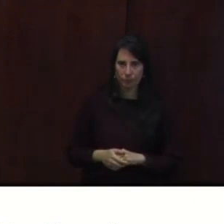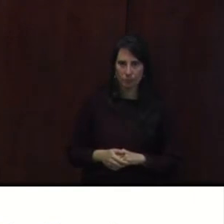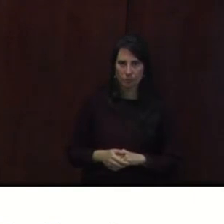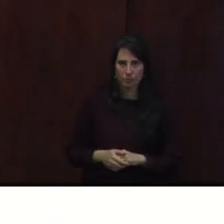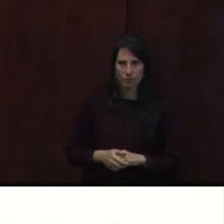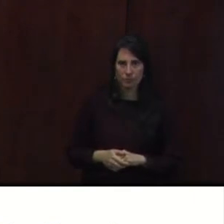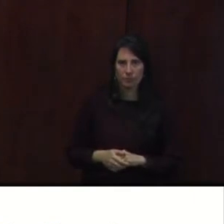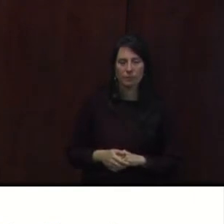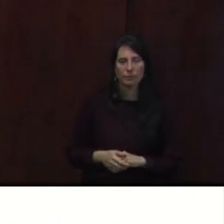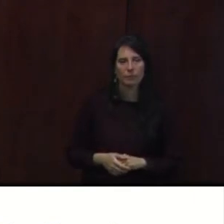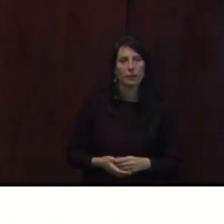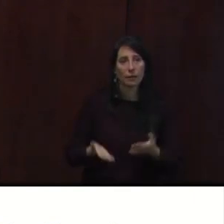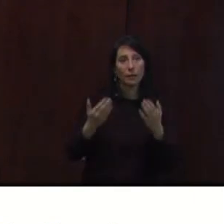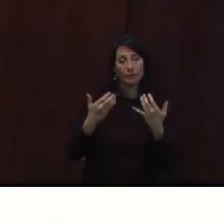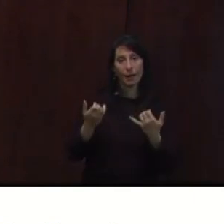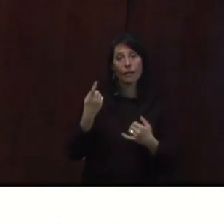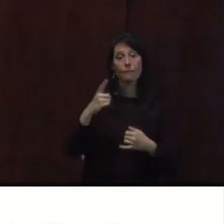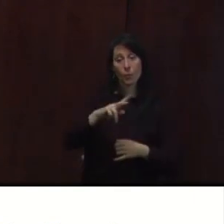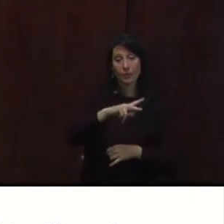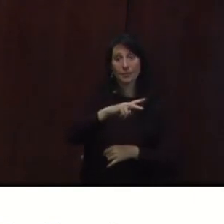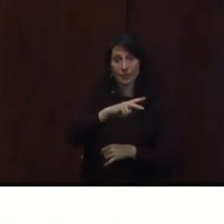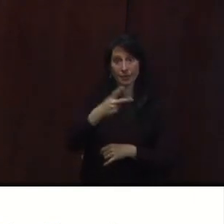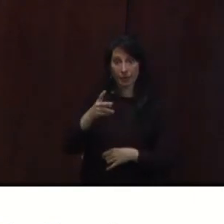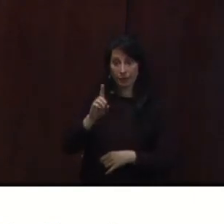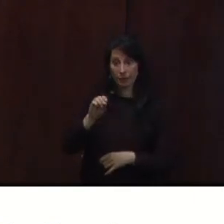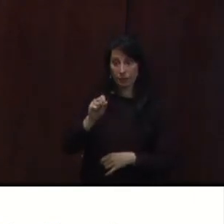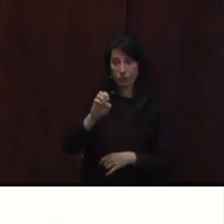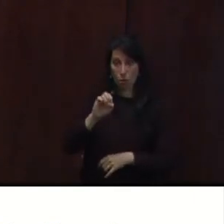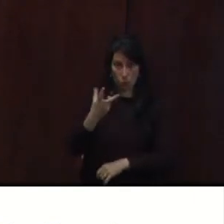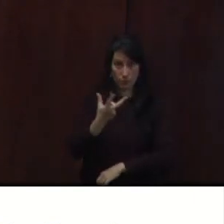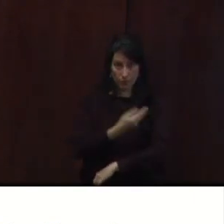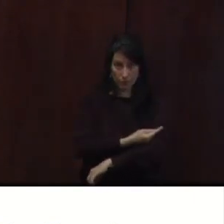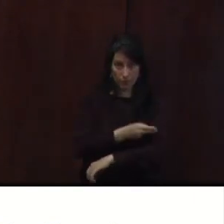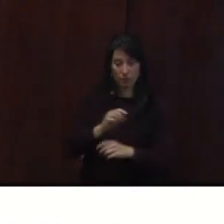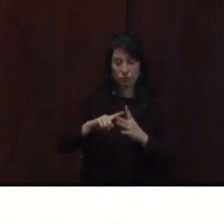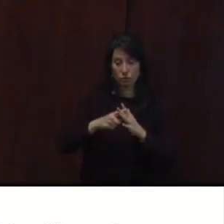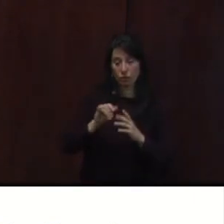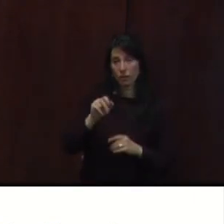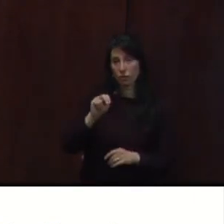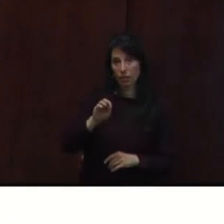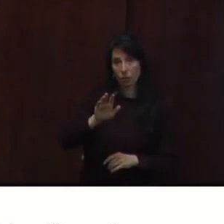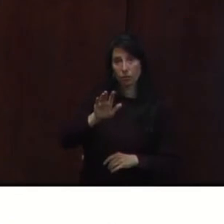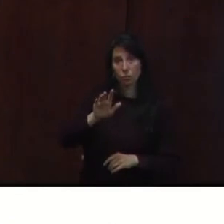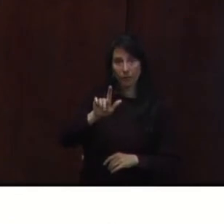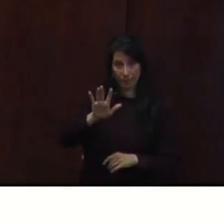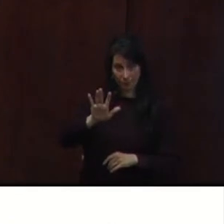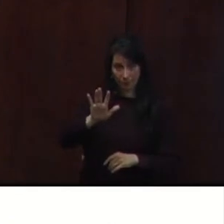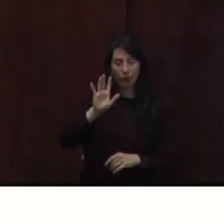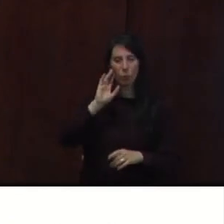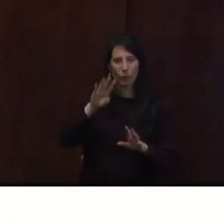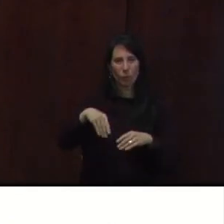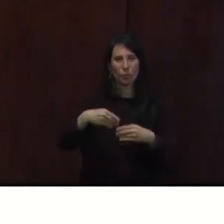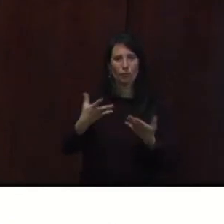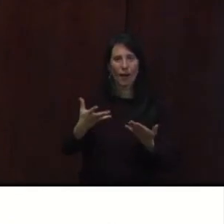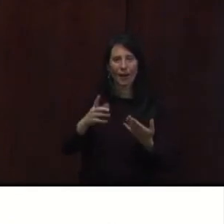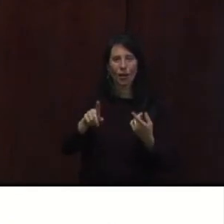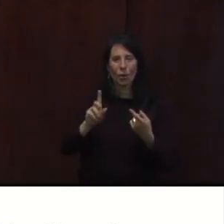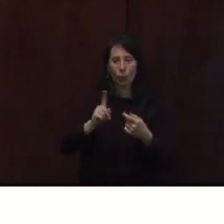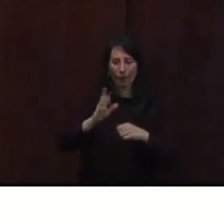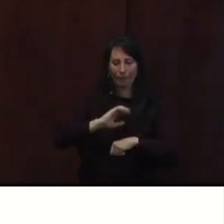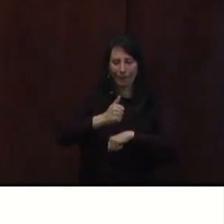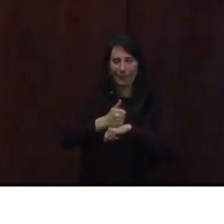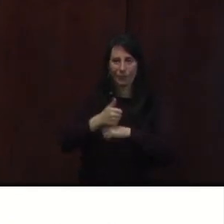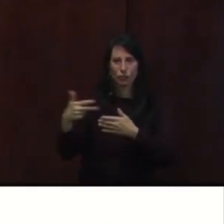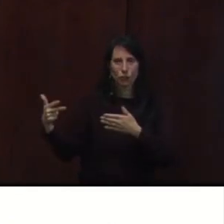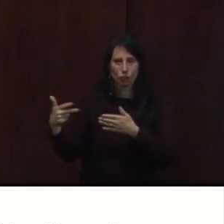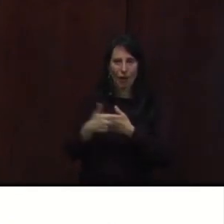for the second doses, just quickly, that beginning January 25th, second doses will be provided at our drive-through sites at designated high